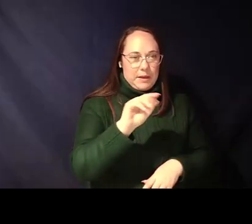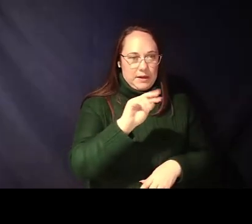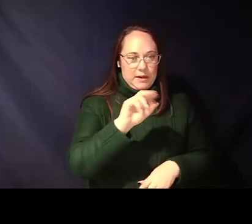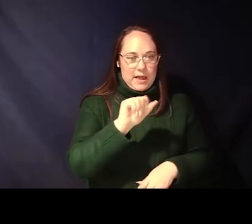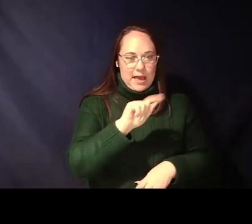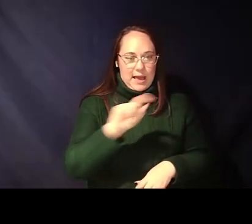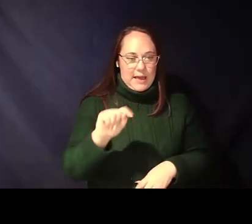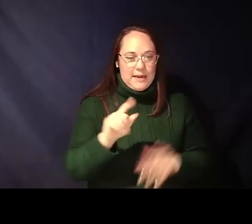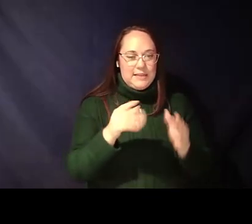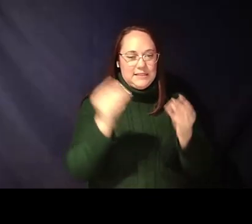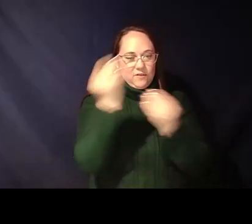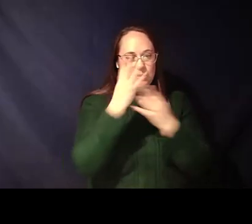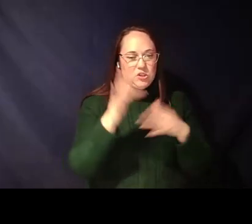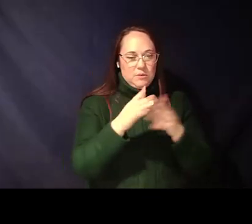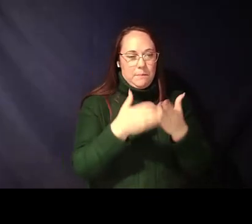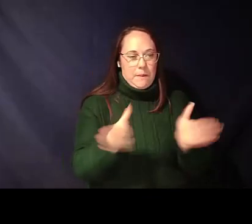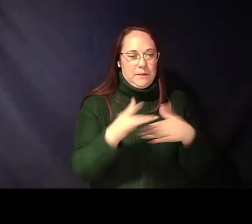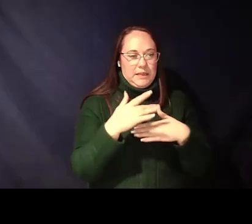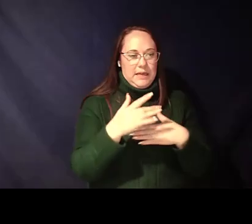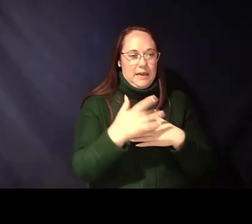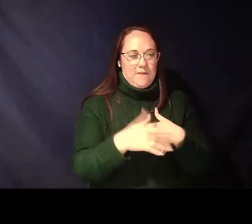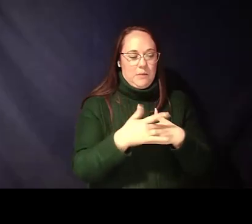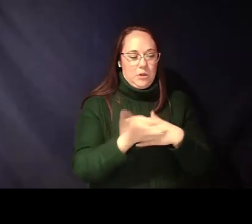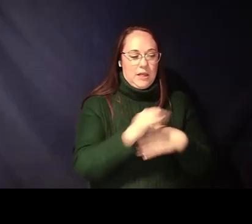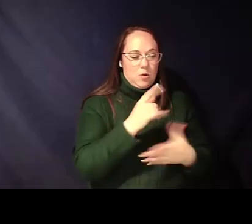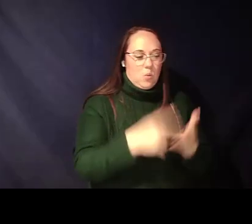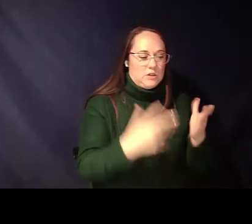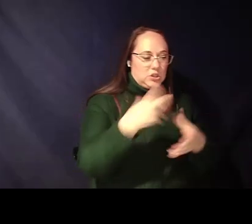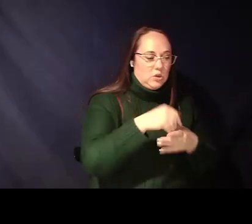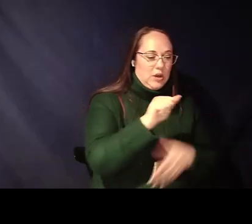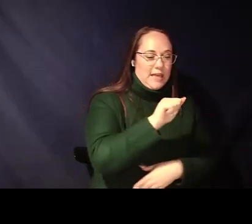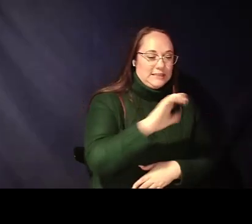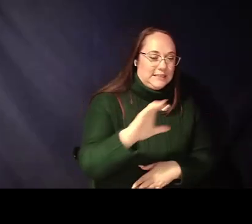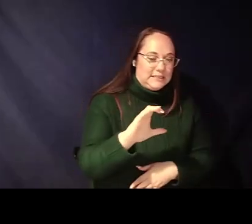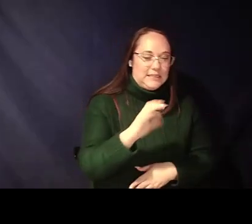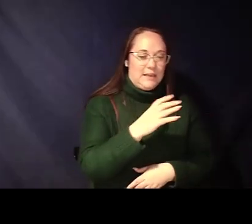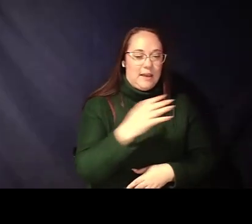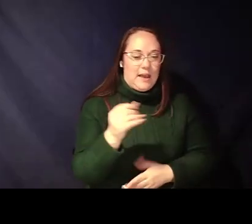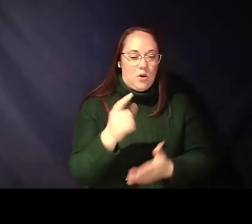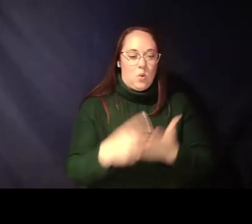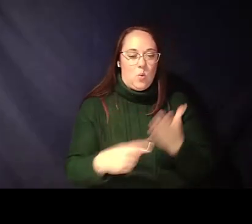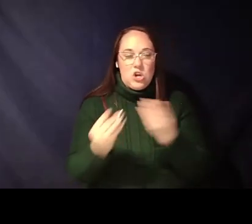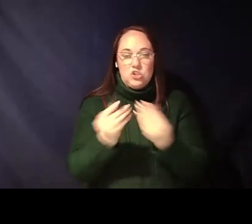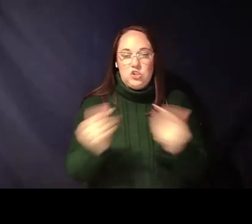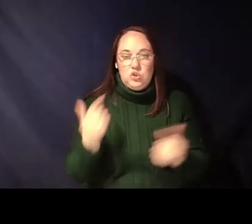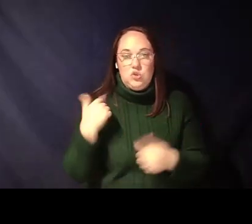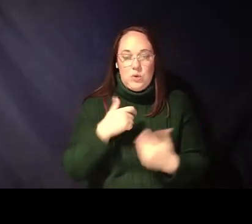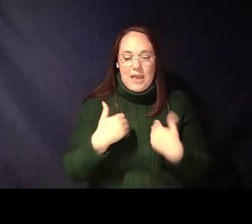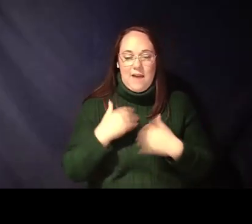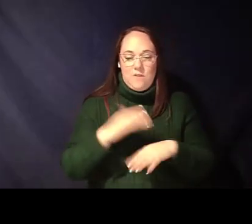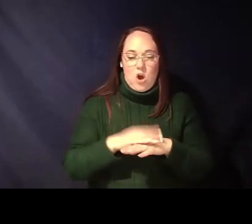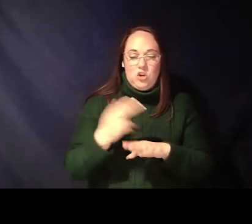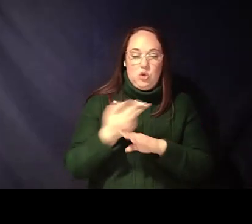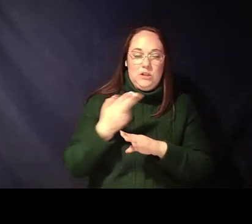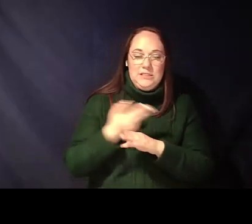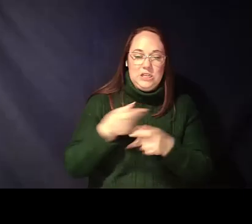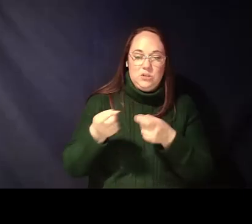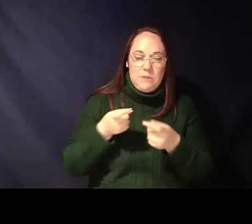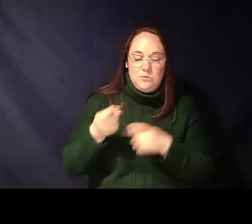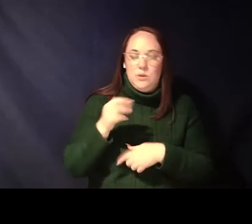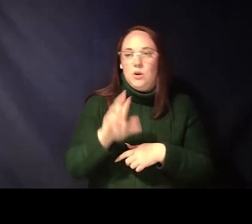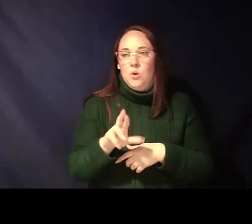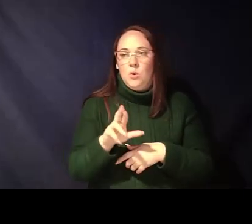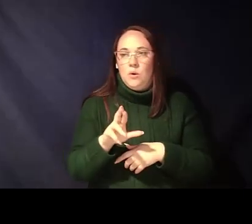have publicly available, like what's included in the ACC and what are the solutions that we have on utilization management,